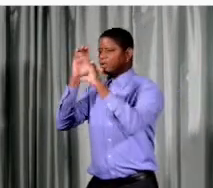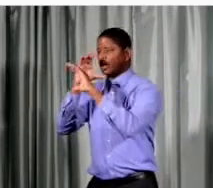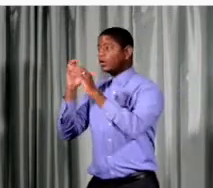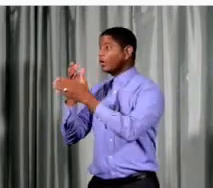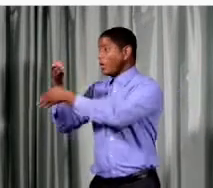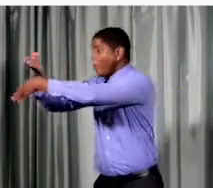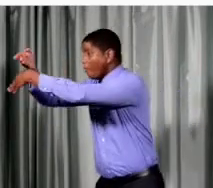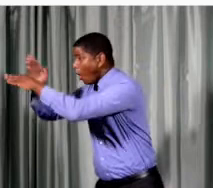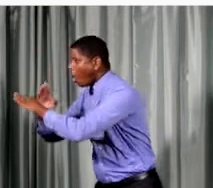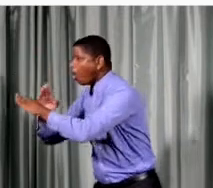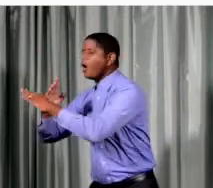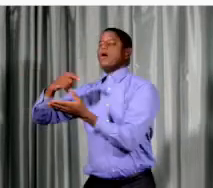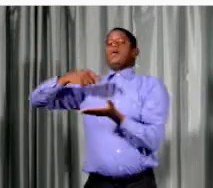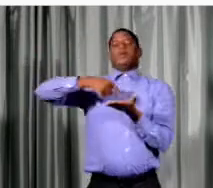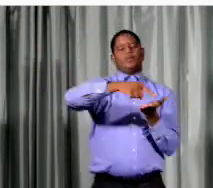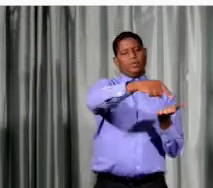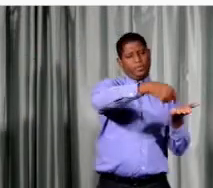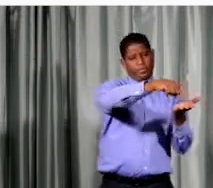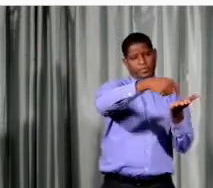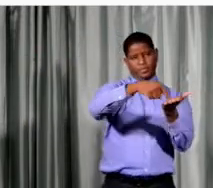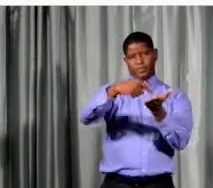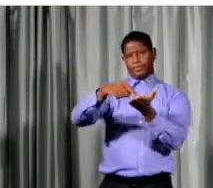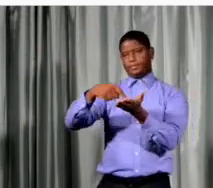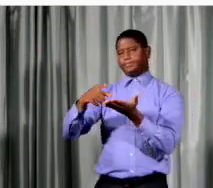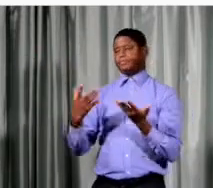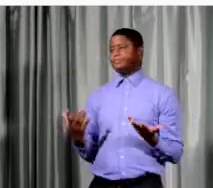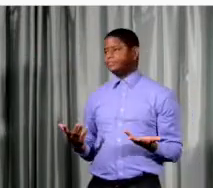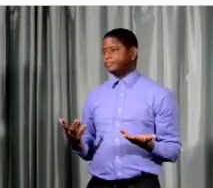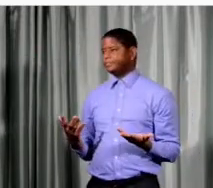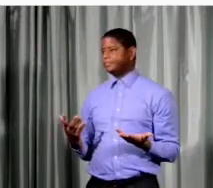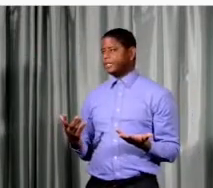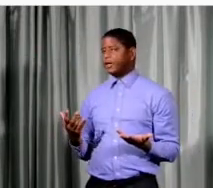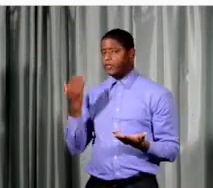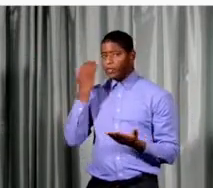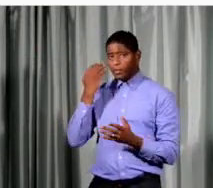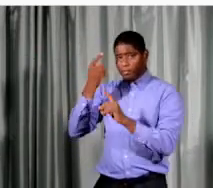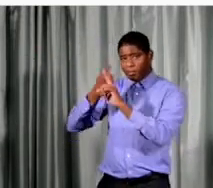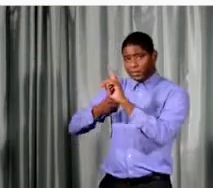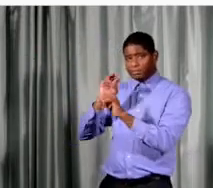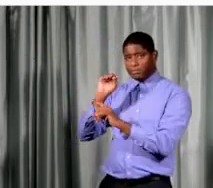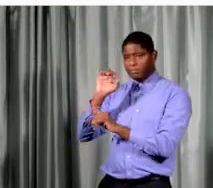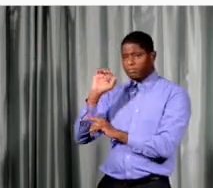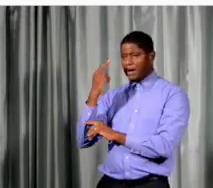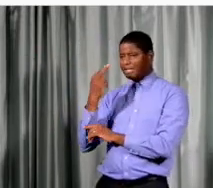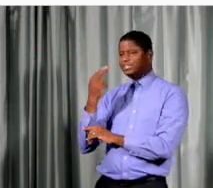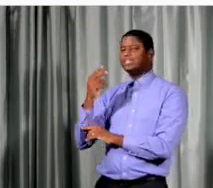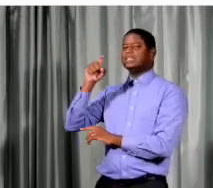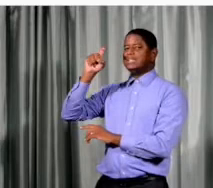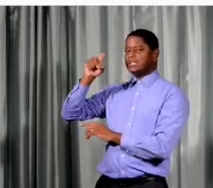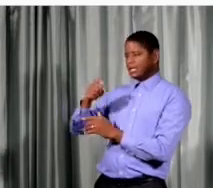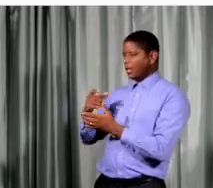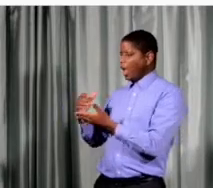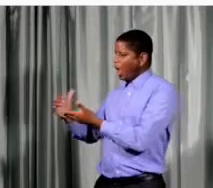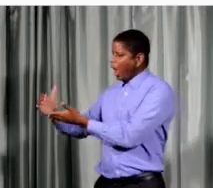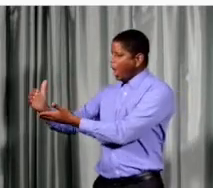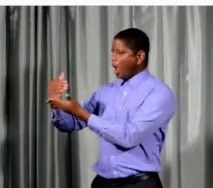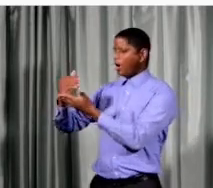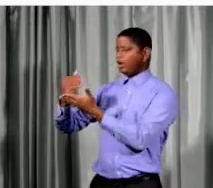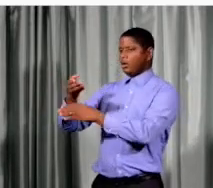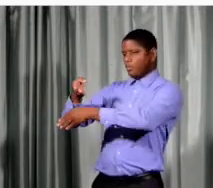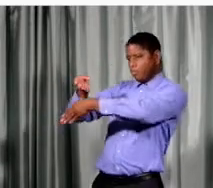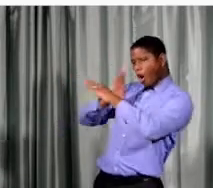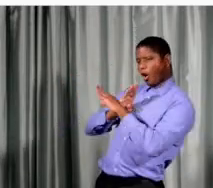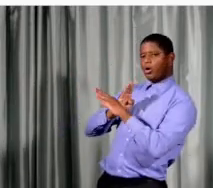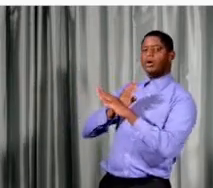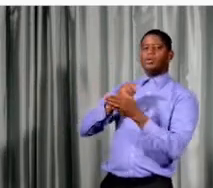I need to seek out some financing for the month of March. Because the benefit of the cash